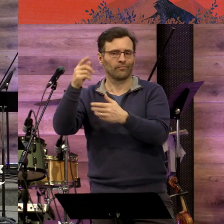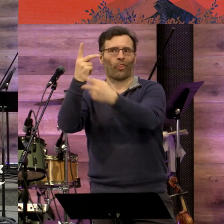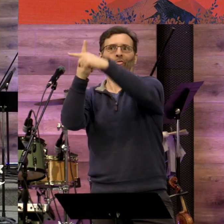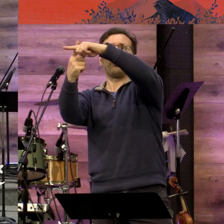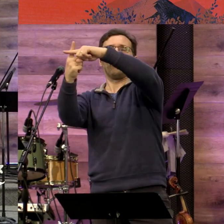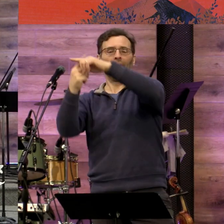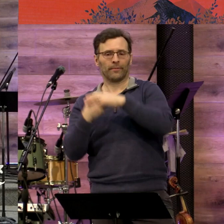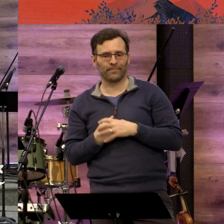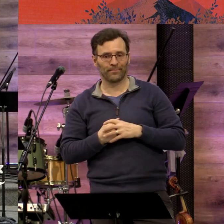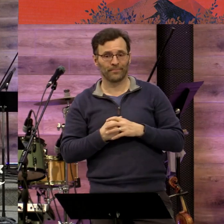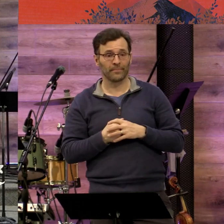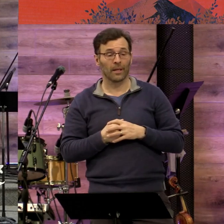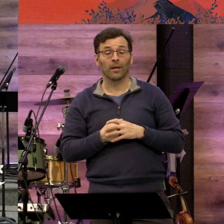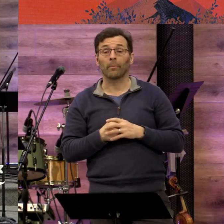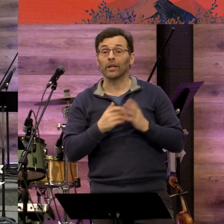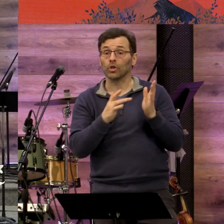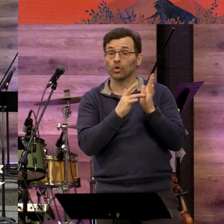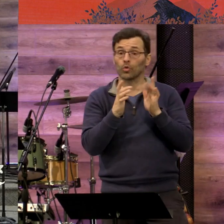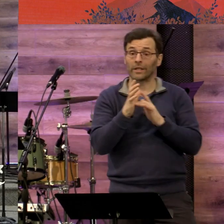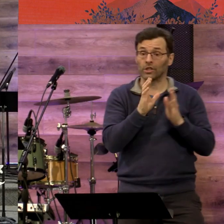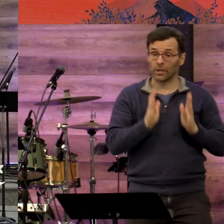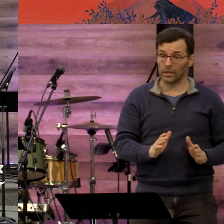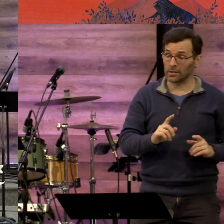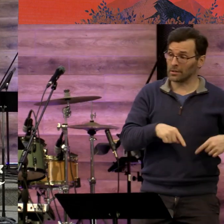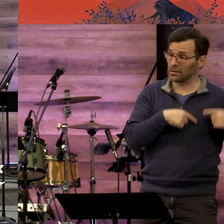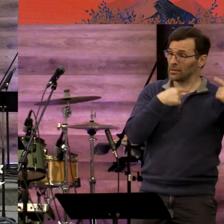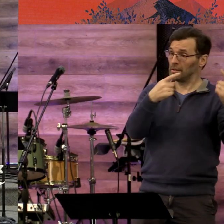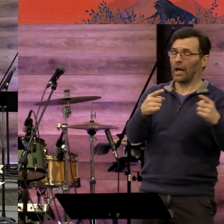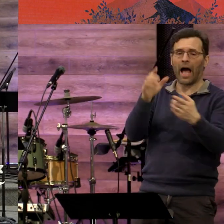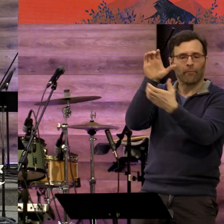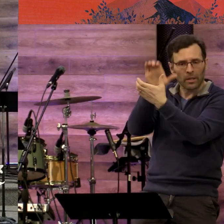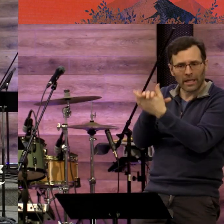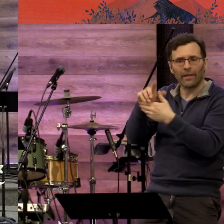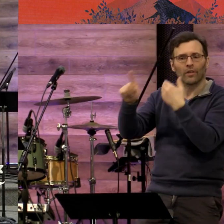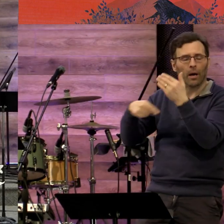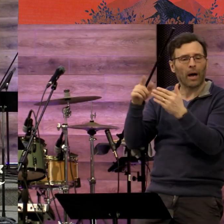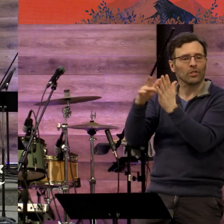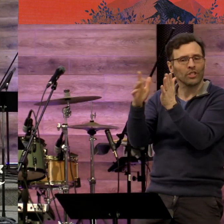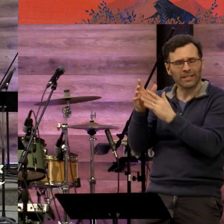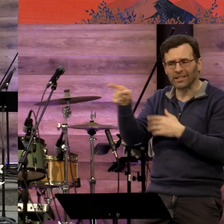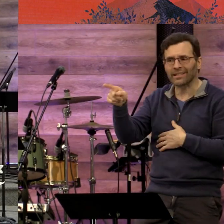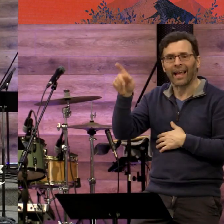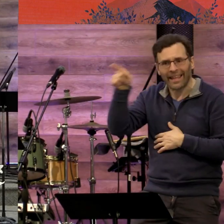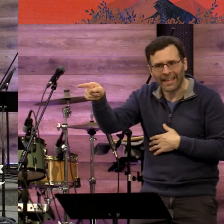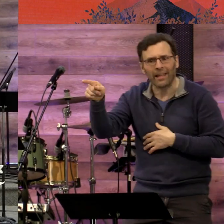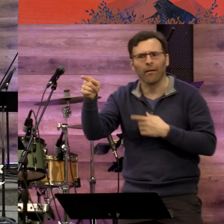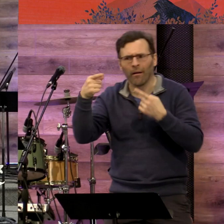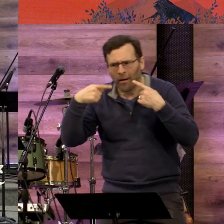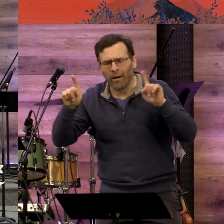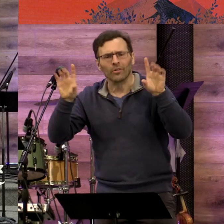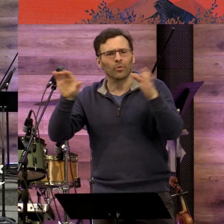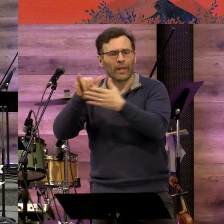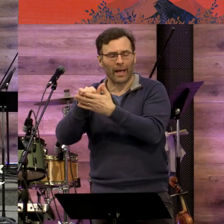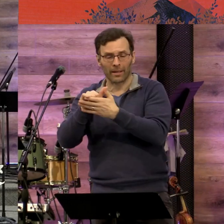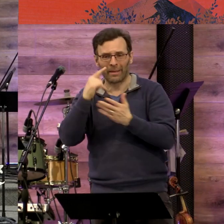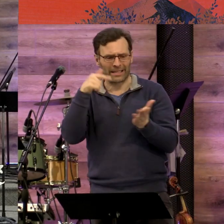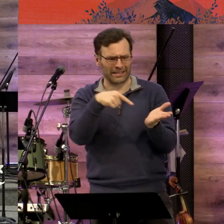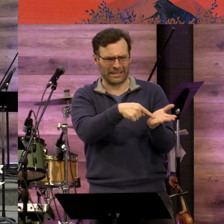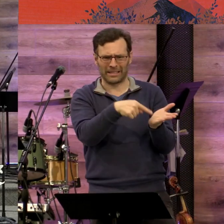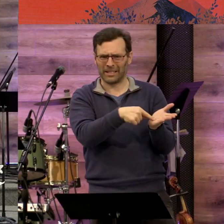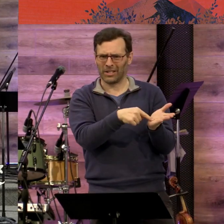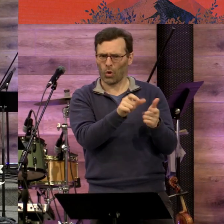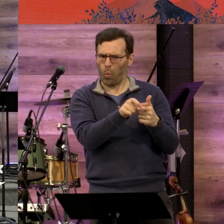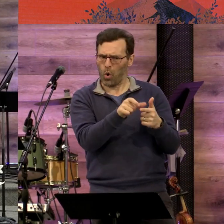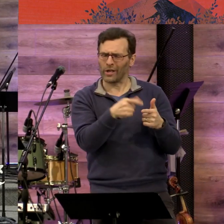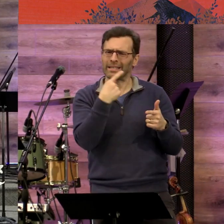And yet, that is exactly what Christians from the very beginning have believed about Jesus, because God's word tells us that's who